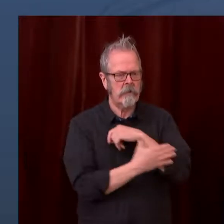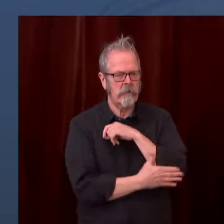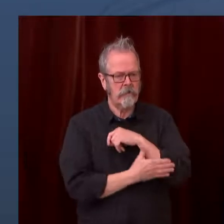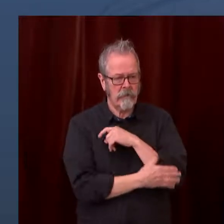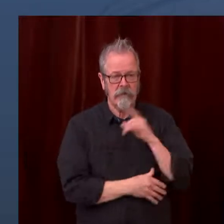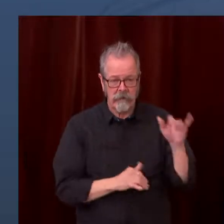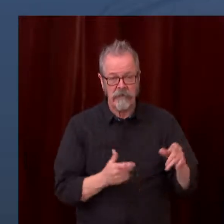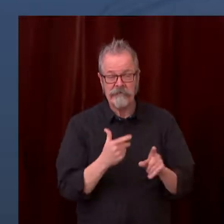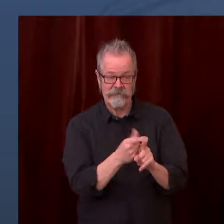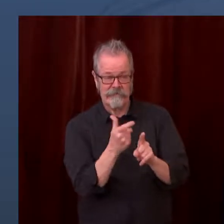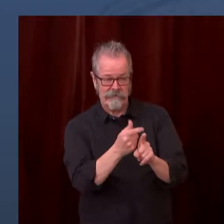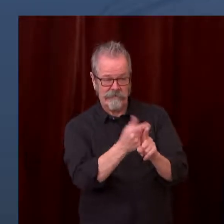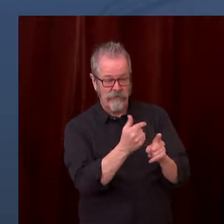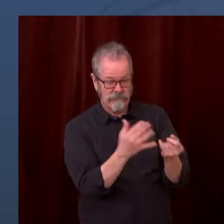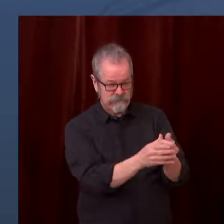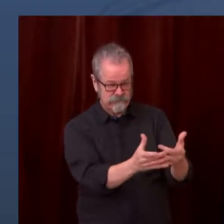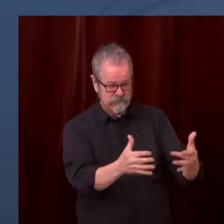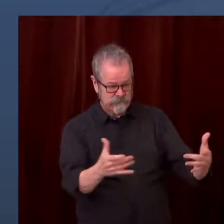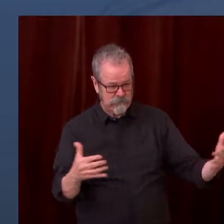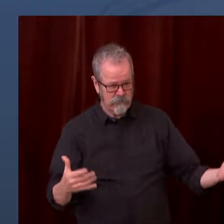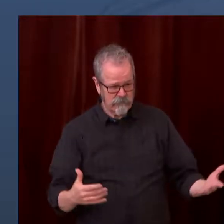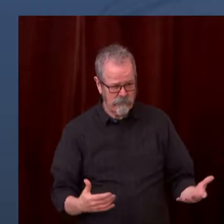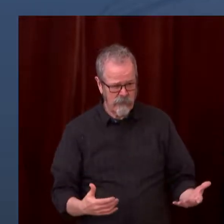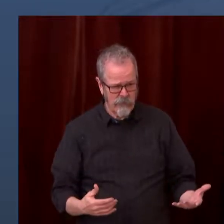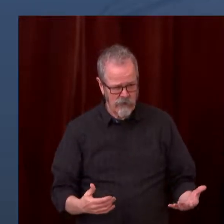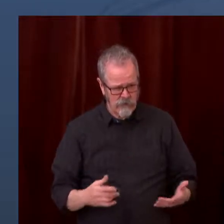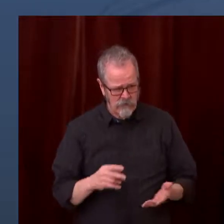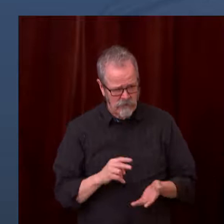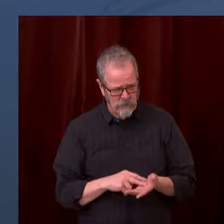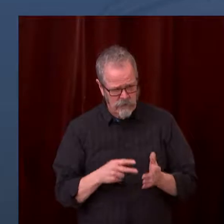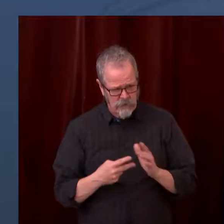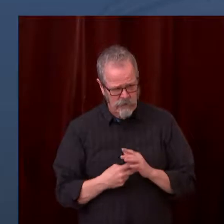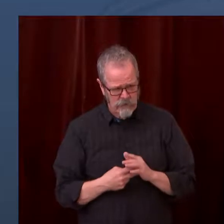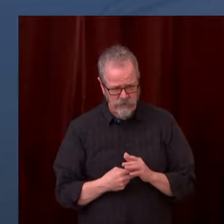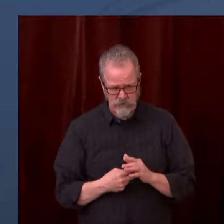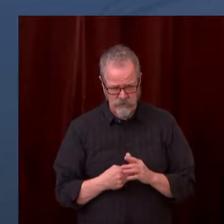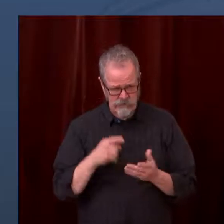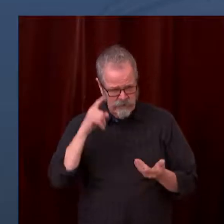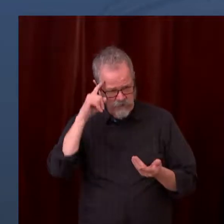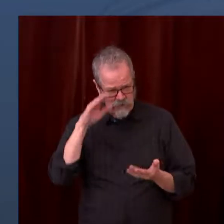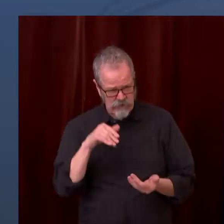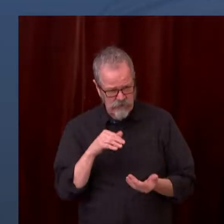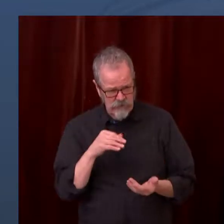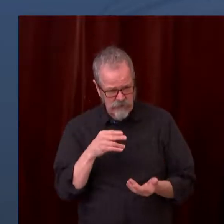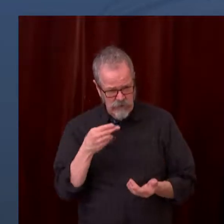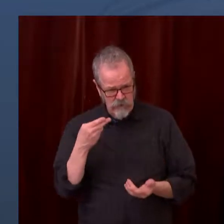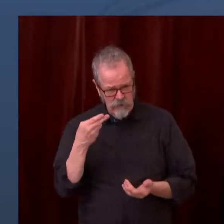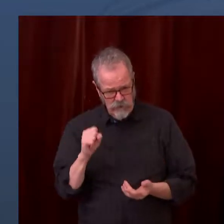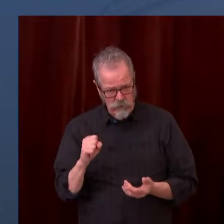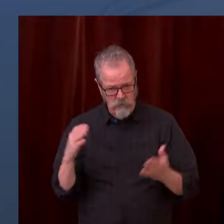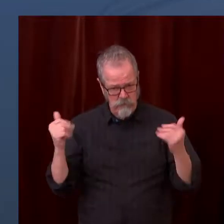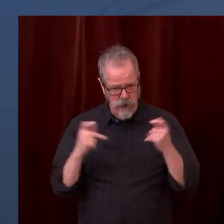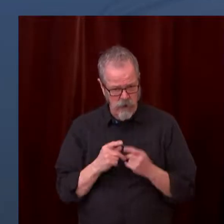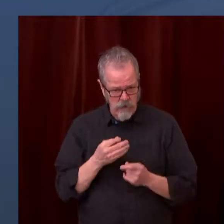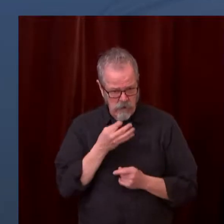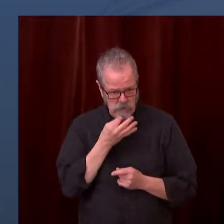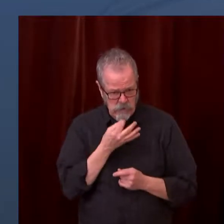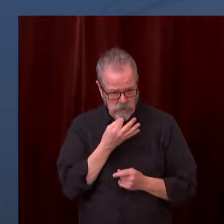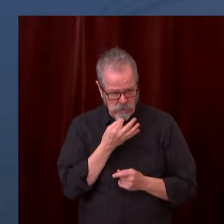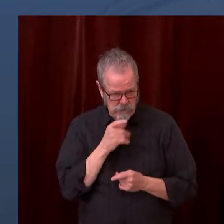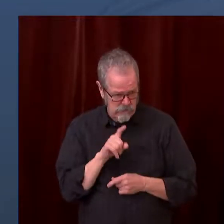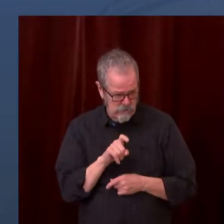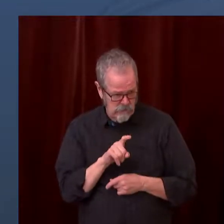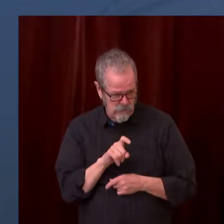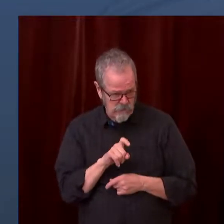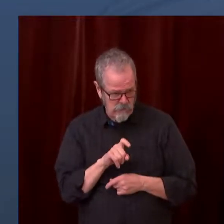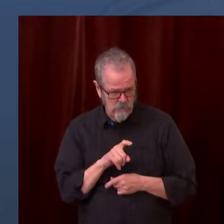to try and bring secondary students back before the end of the year, knowing that it does take them 3 or 4